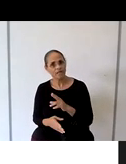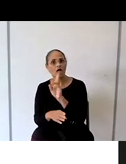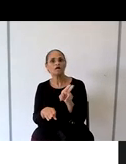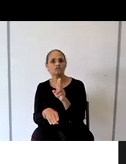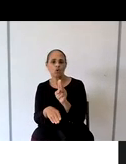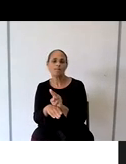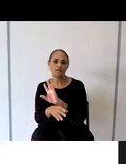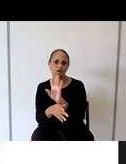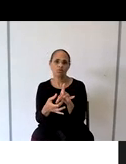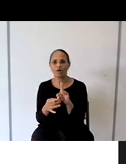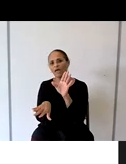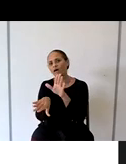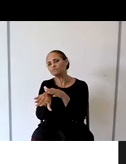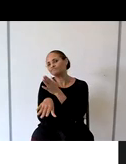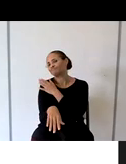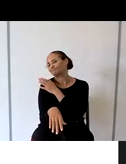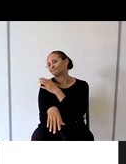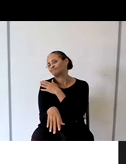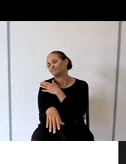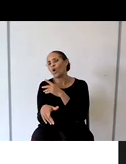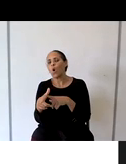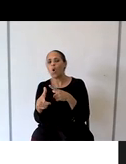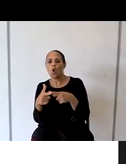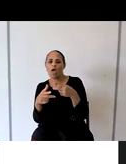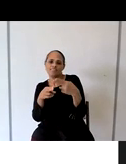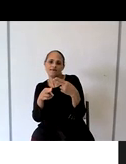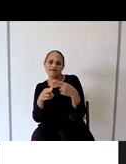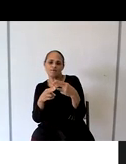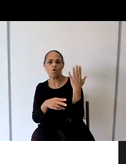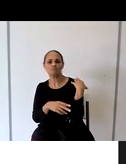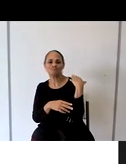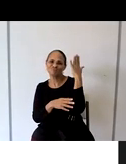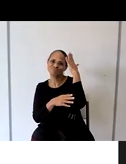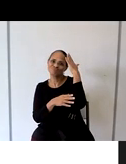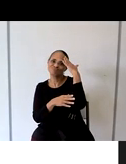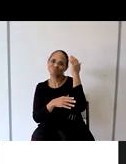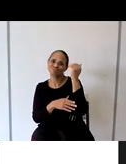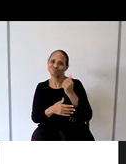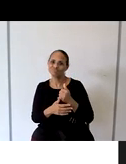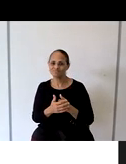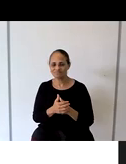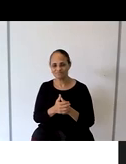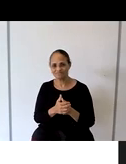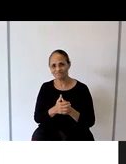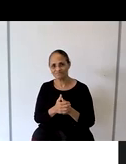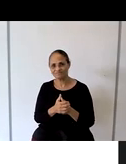accompanied by a pat on the back or my knee, or I've even had a pat on my head. And